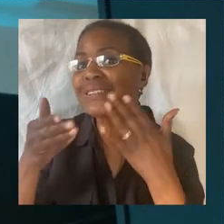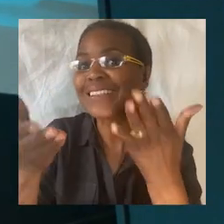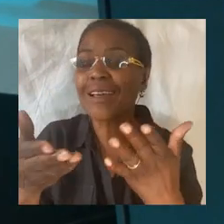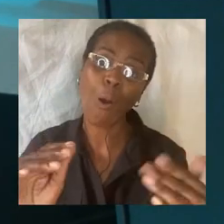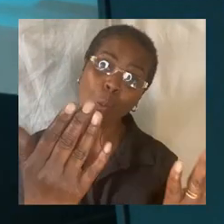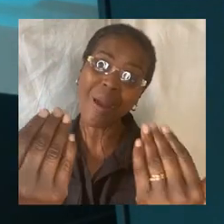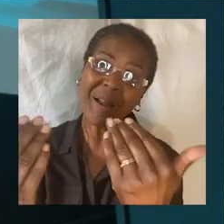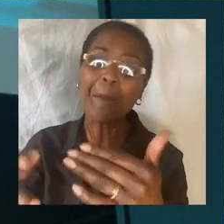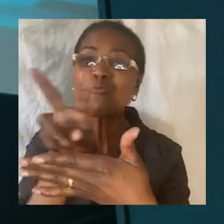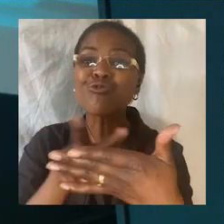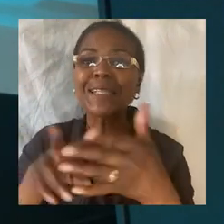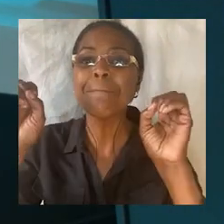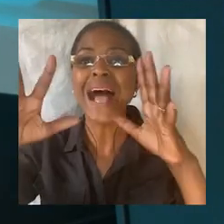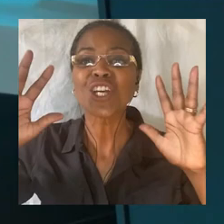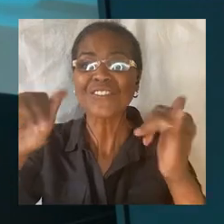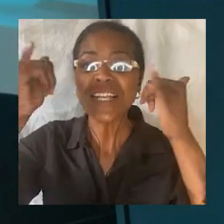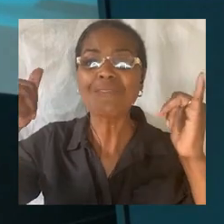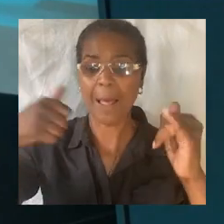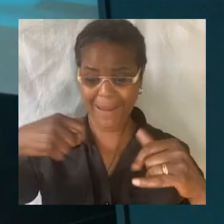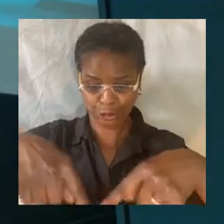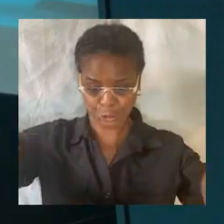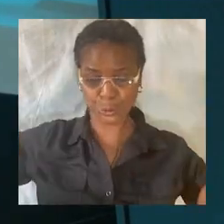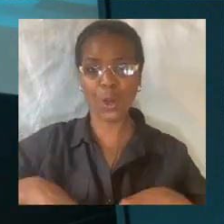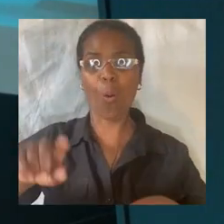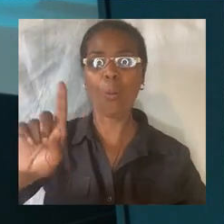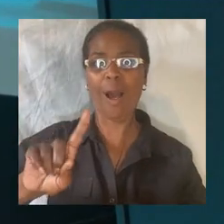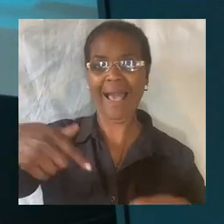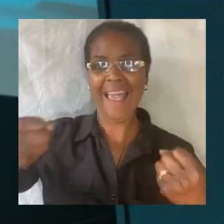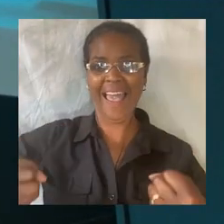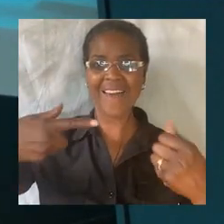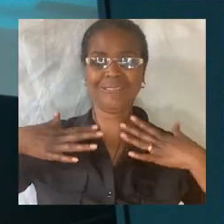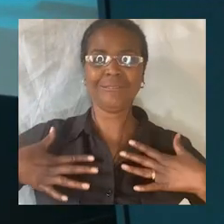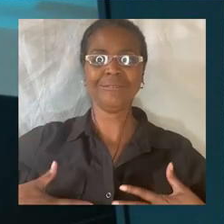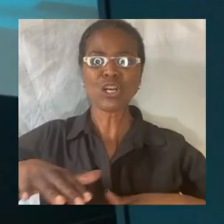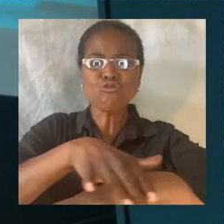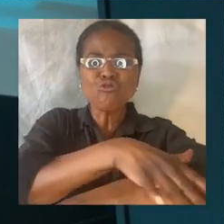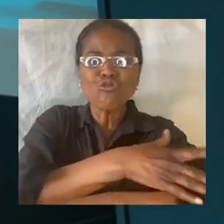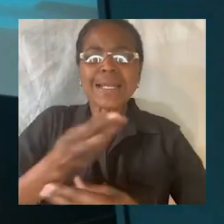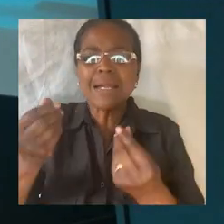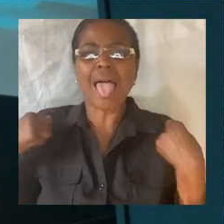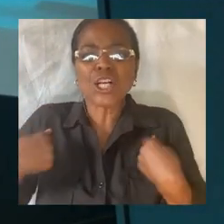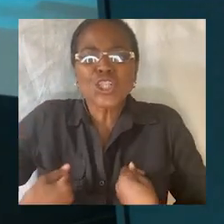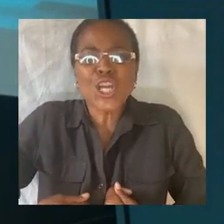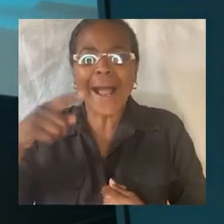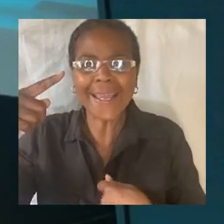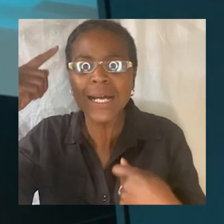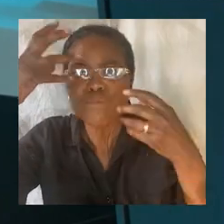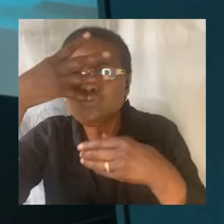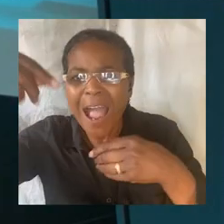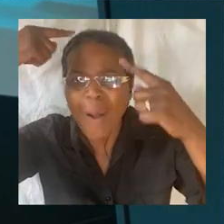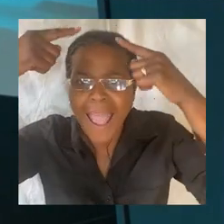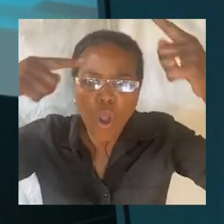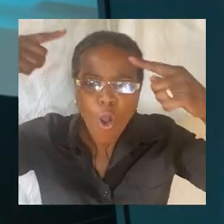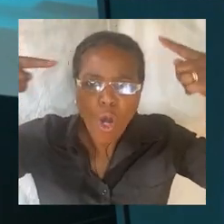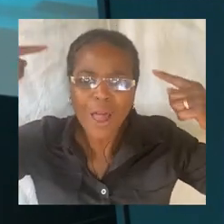the Reading is Magic Festival. I'm here in my lovely studio, atmospherically lit for you in a green leather jacket. I got brown curly hair